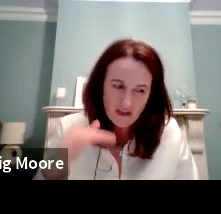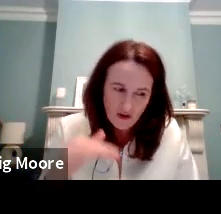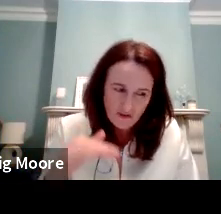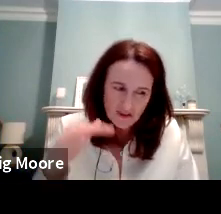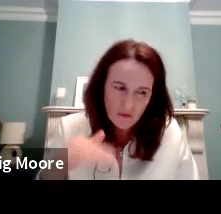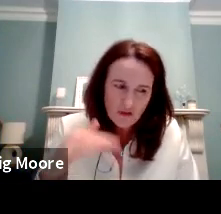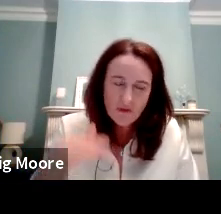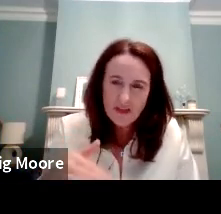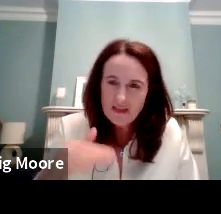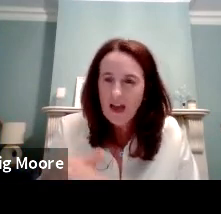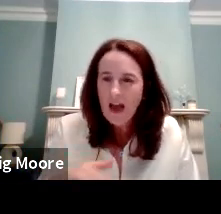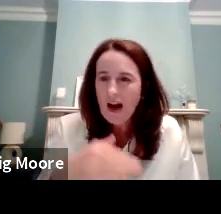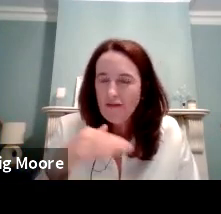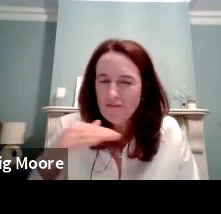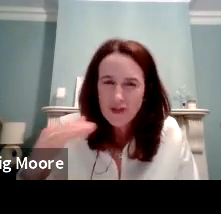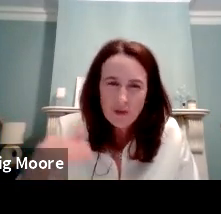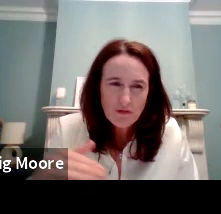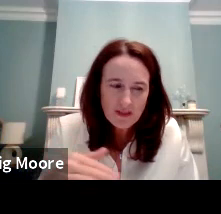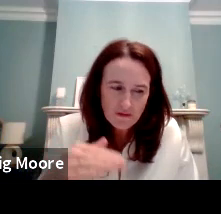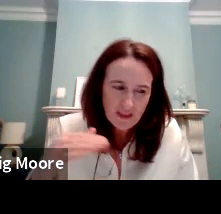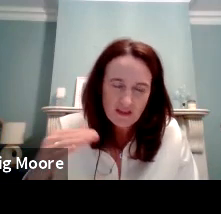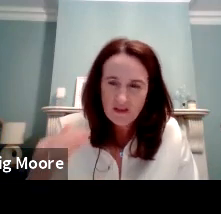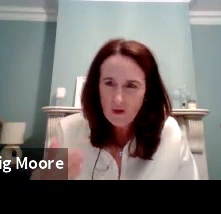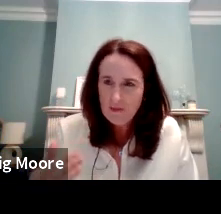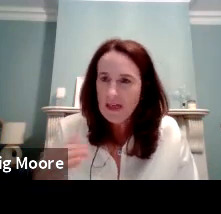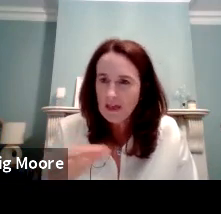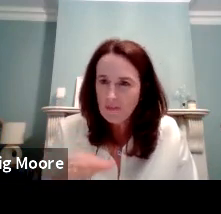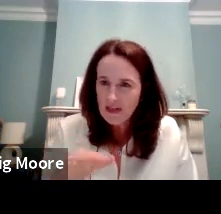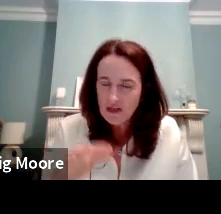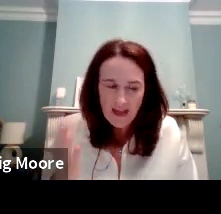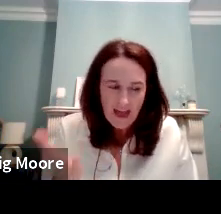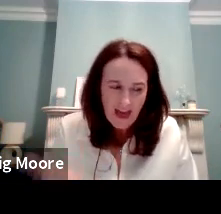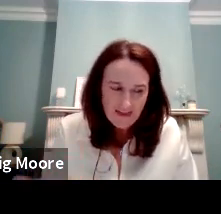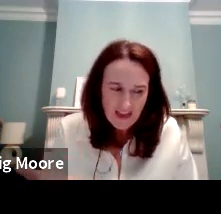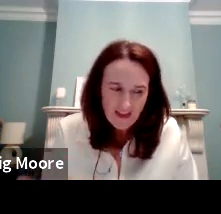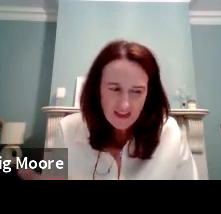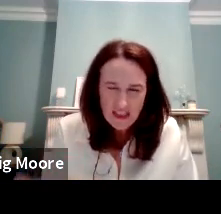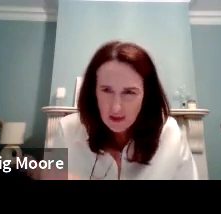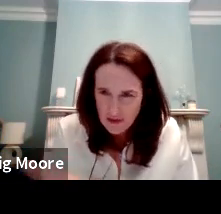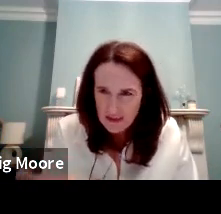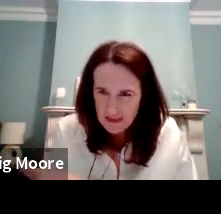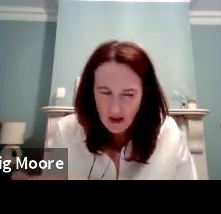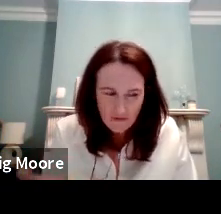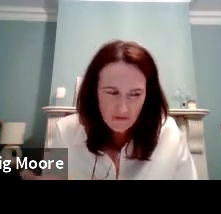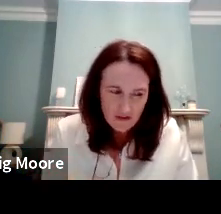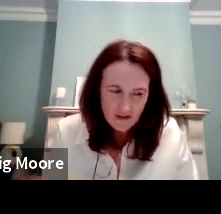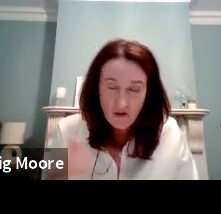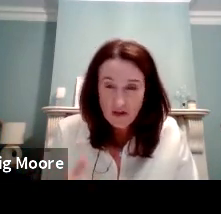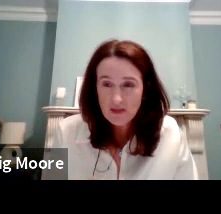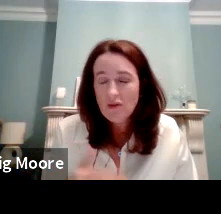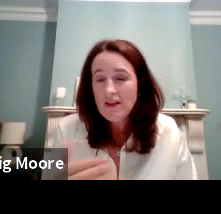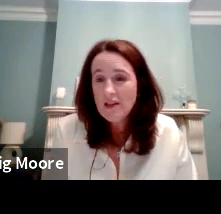of the endorphins, and we know these are to increase our feelings of well-being and pleasure. And then there's an increase of